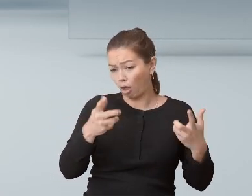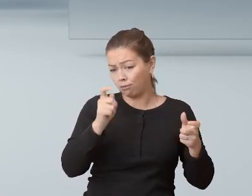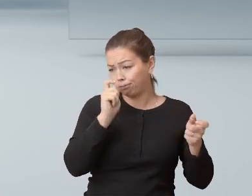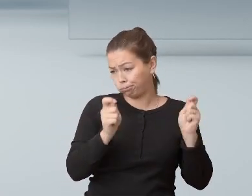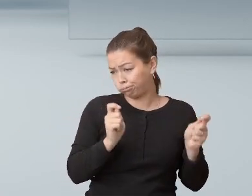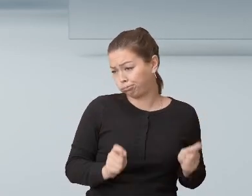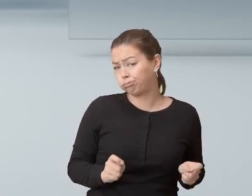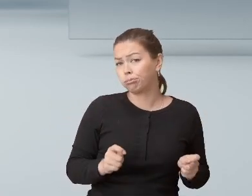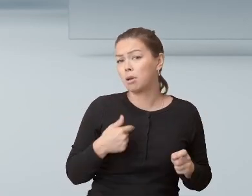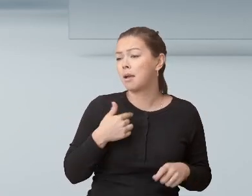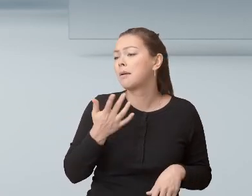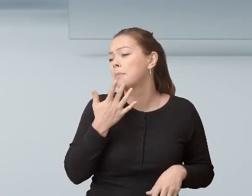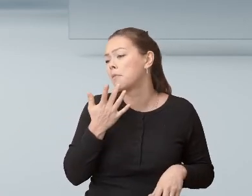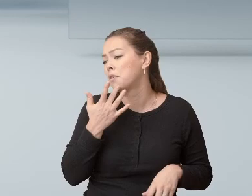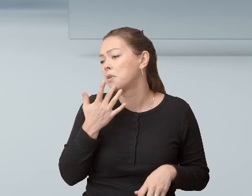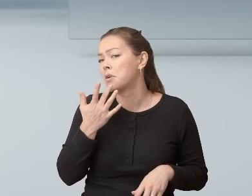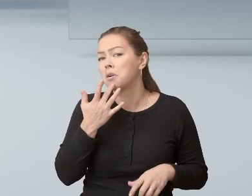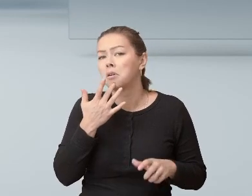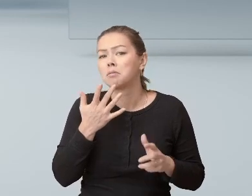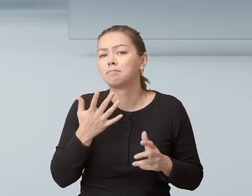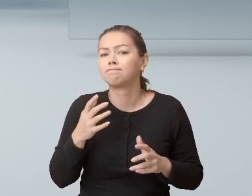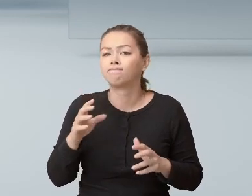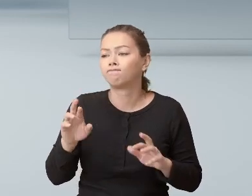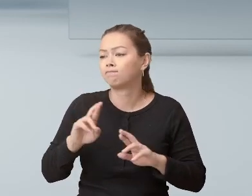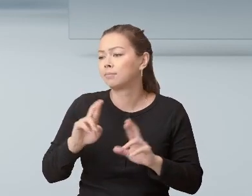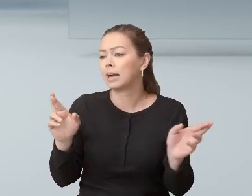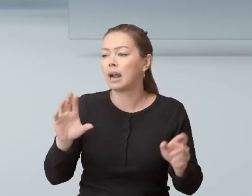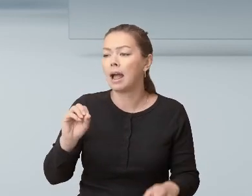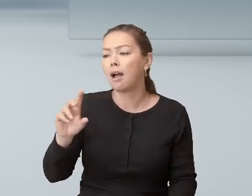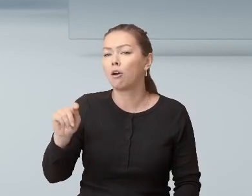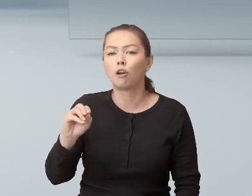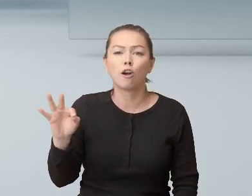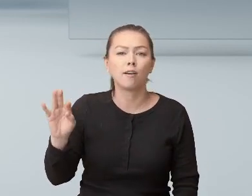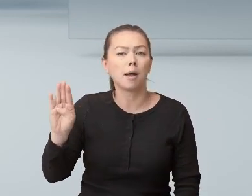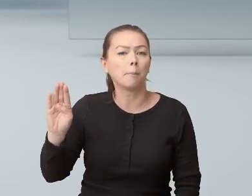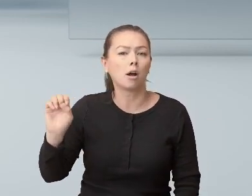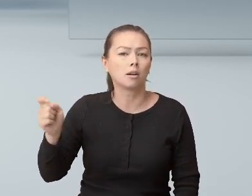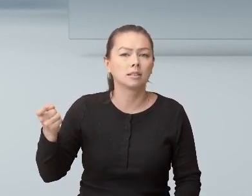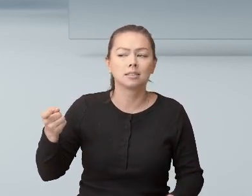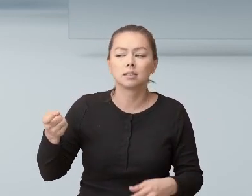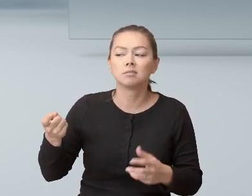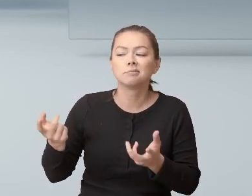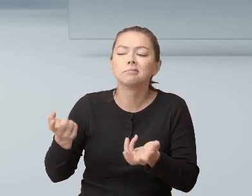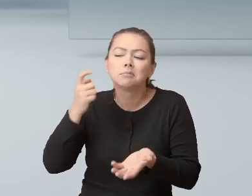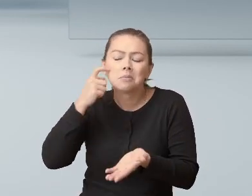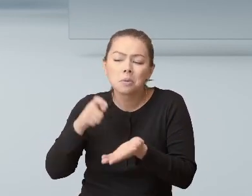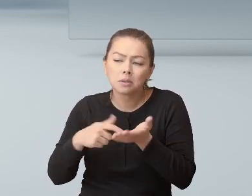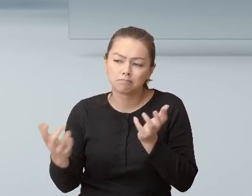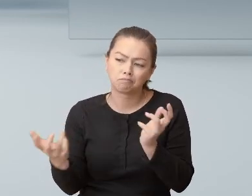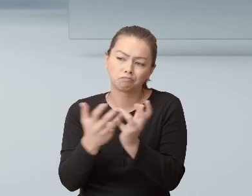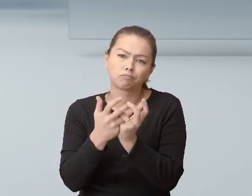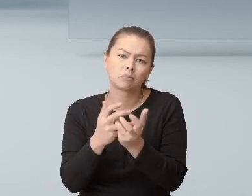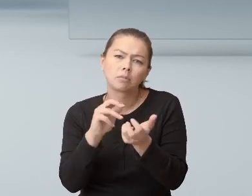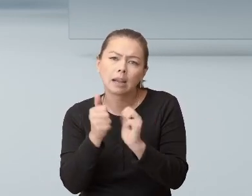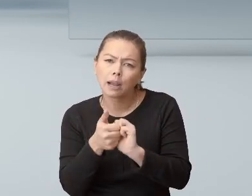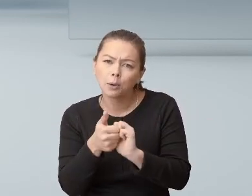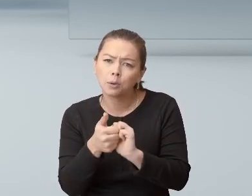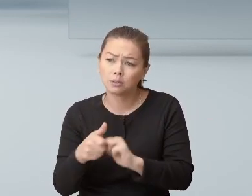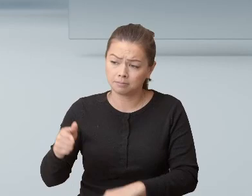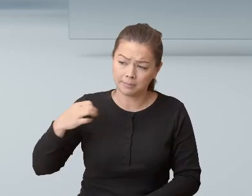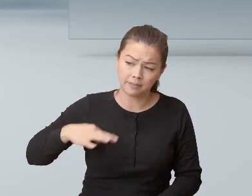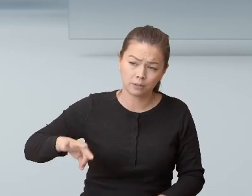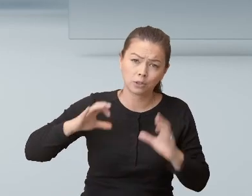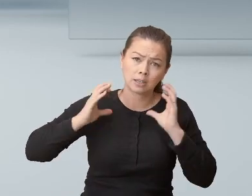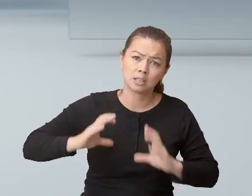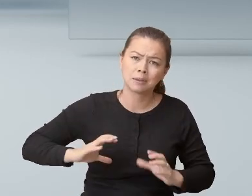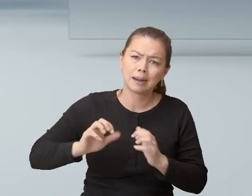gap fit approach against, let's say, Business Central out of the box? How does that work, and how is that beneficial for a